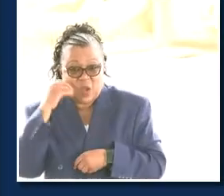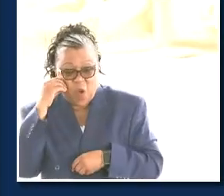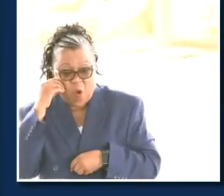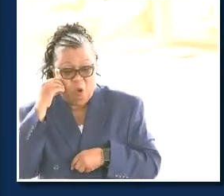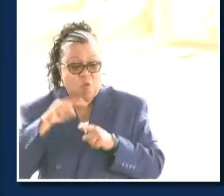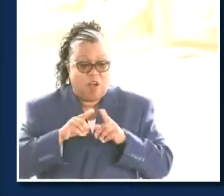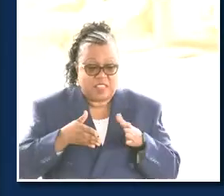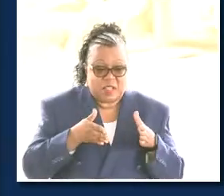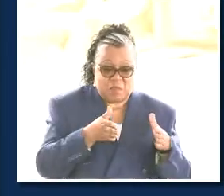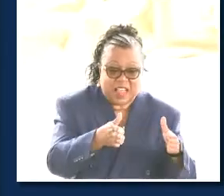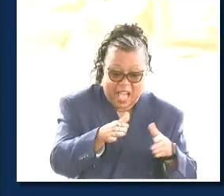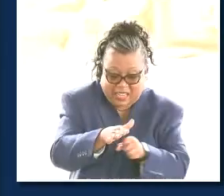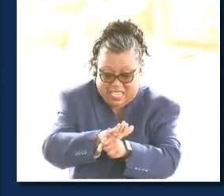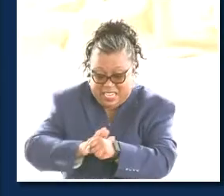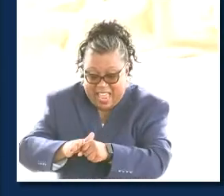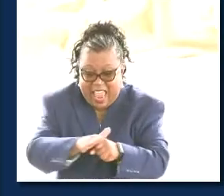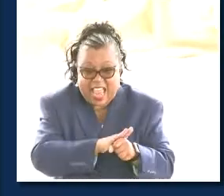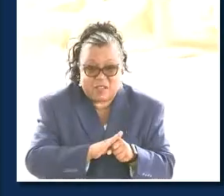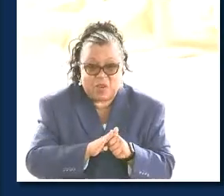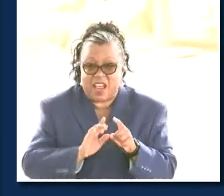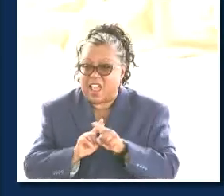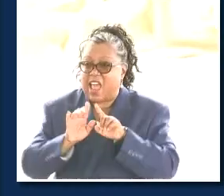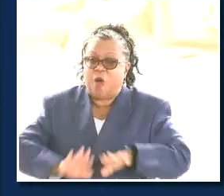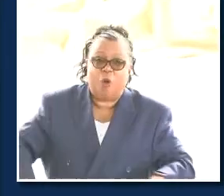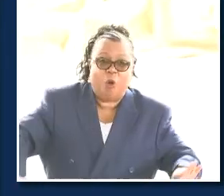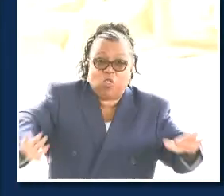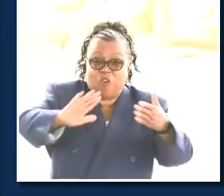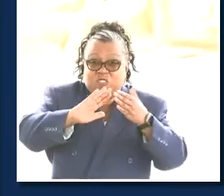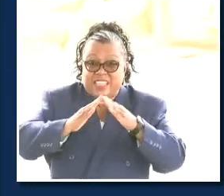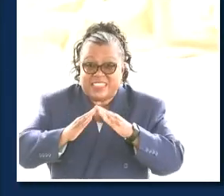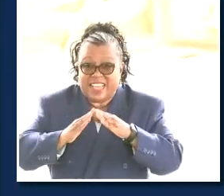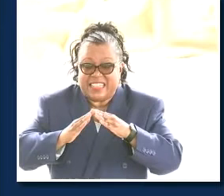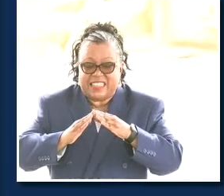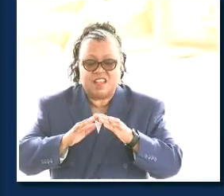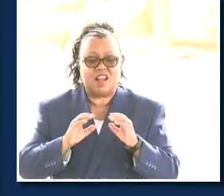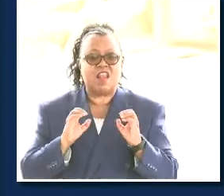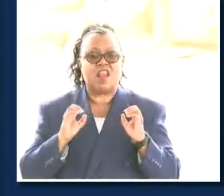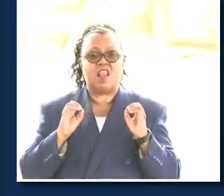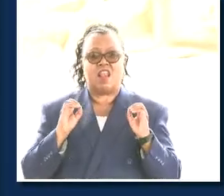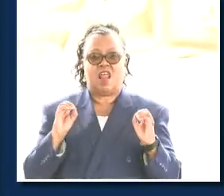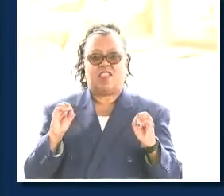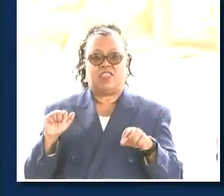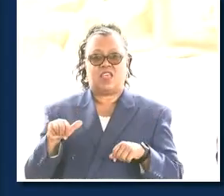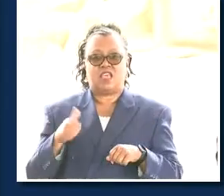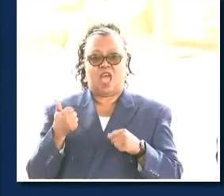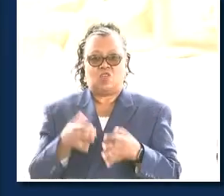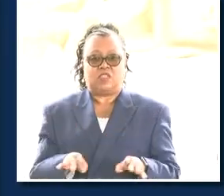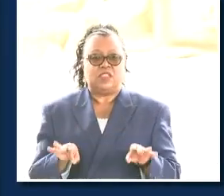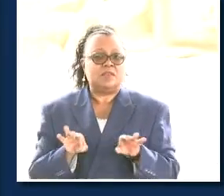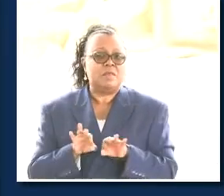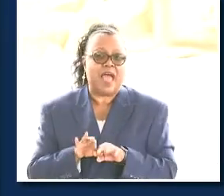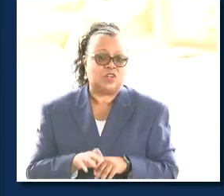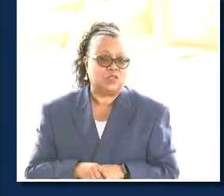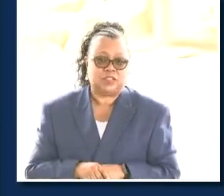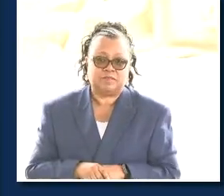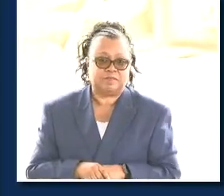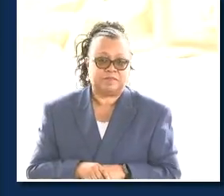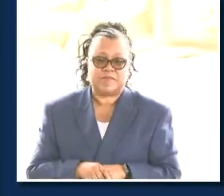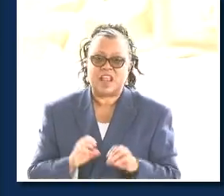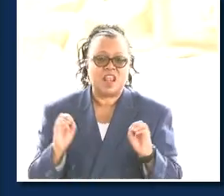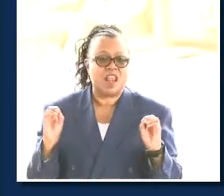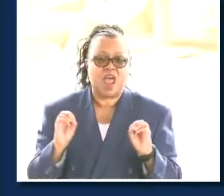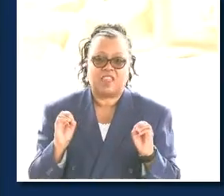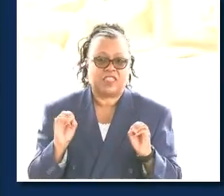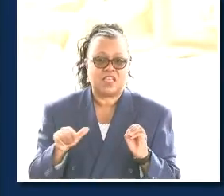their block, in their neighborhoods, and across our city, nothing else matters.